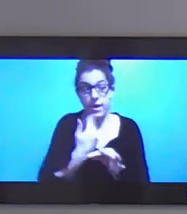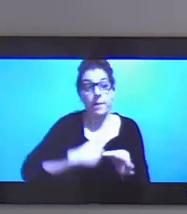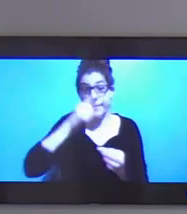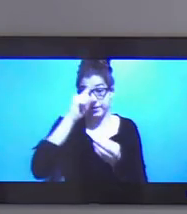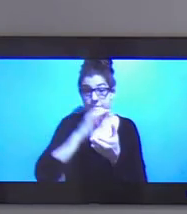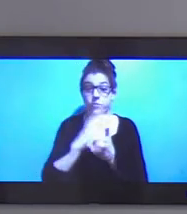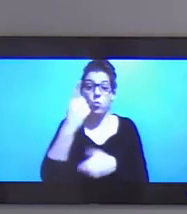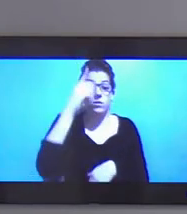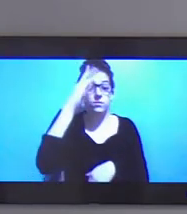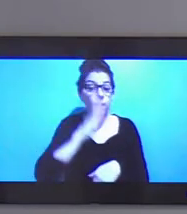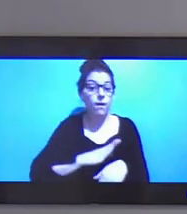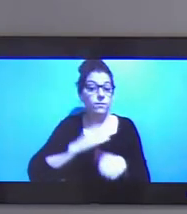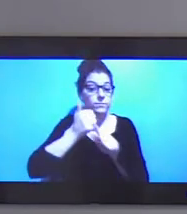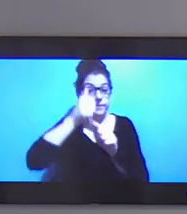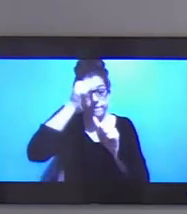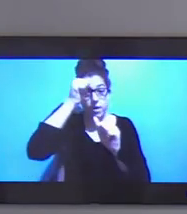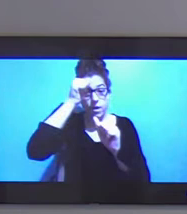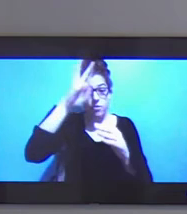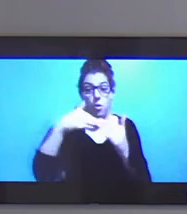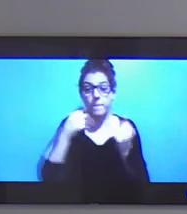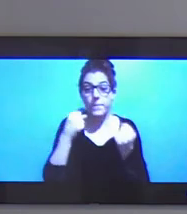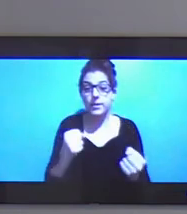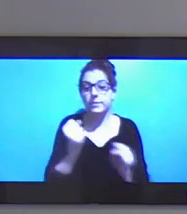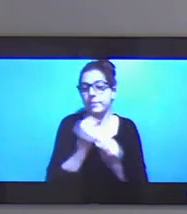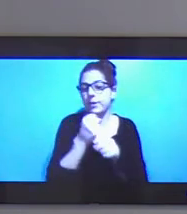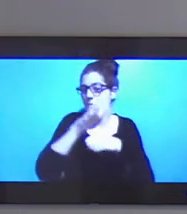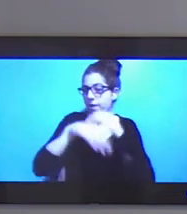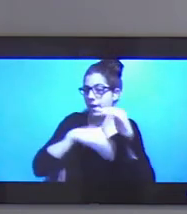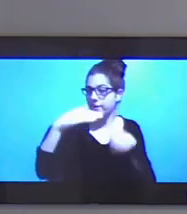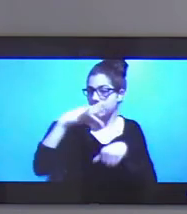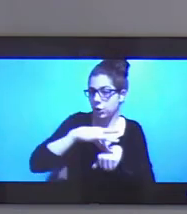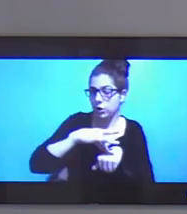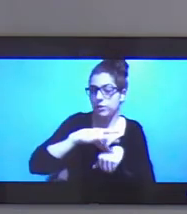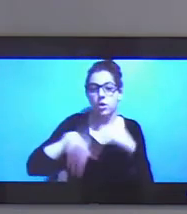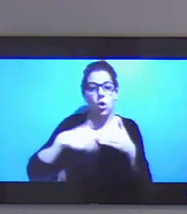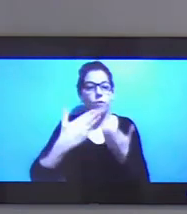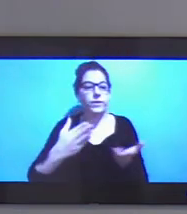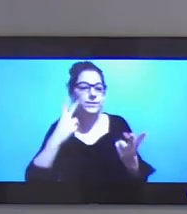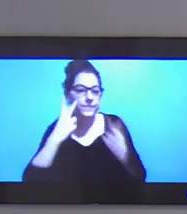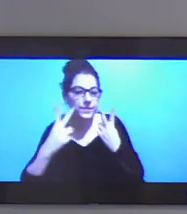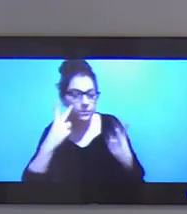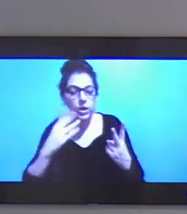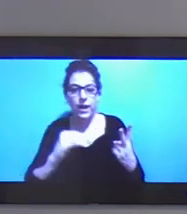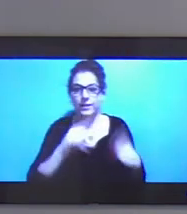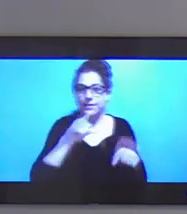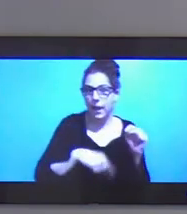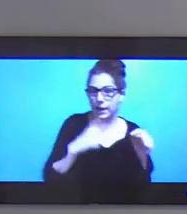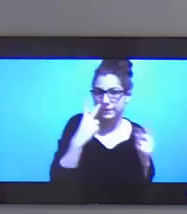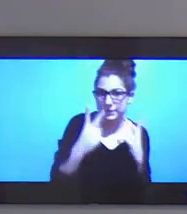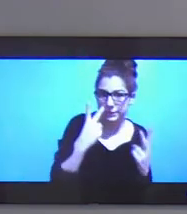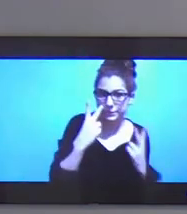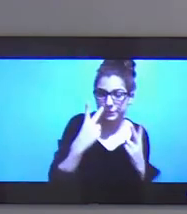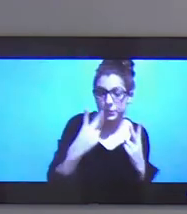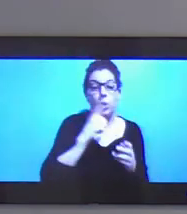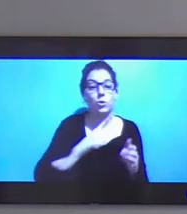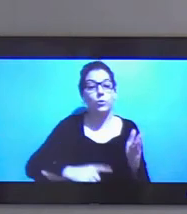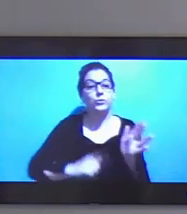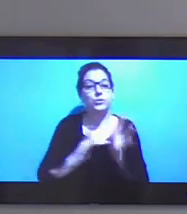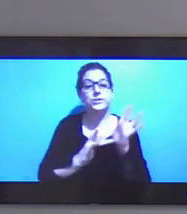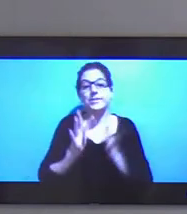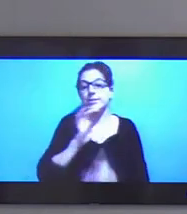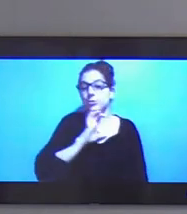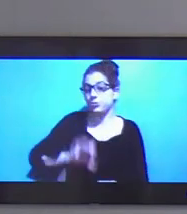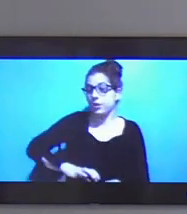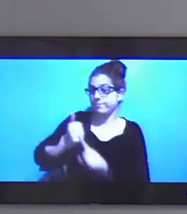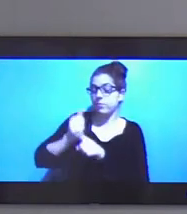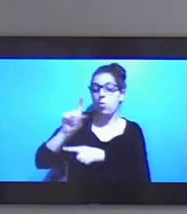Father Almighty, maker of heaven and earth, and of all things visible and invisible, and in one Lord Jesus Christ, the only begotten